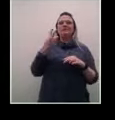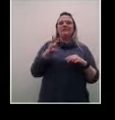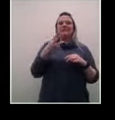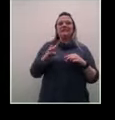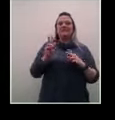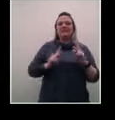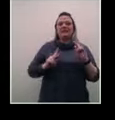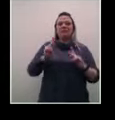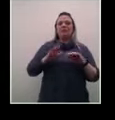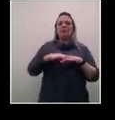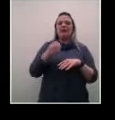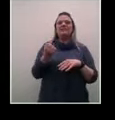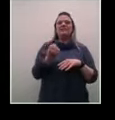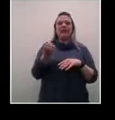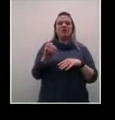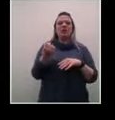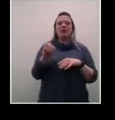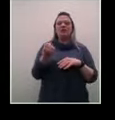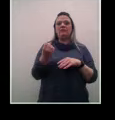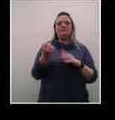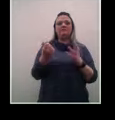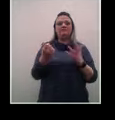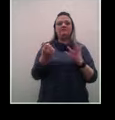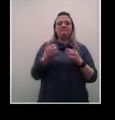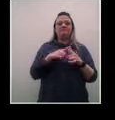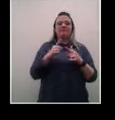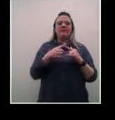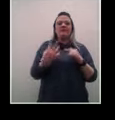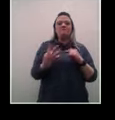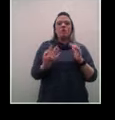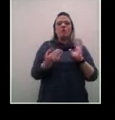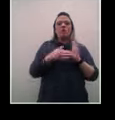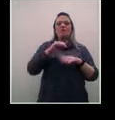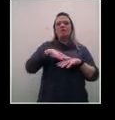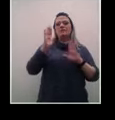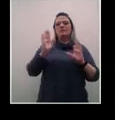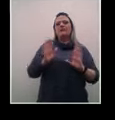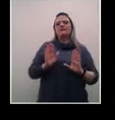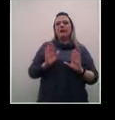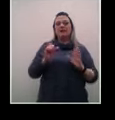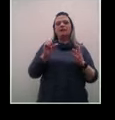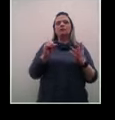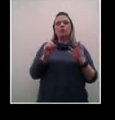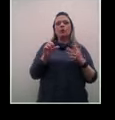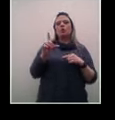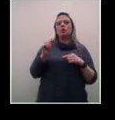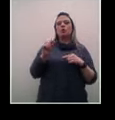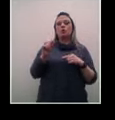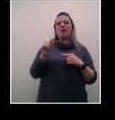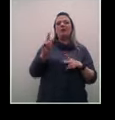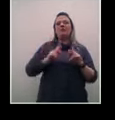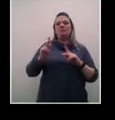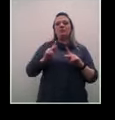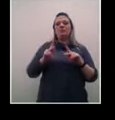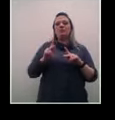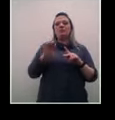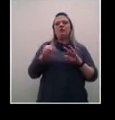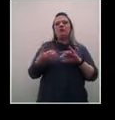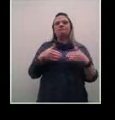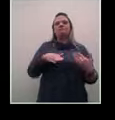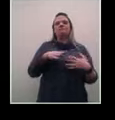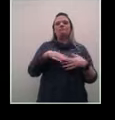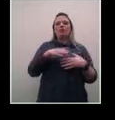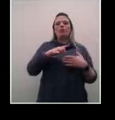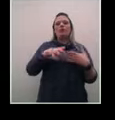on Saturday alone, and then there was another 4, I believe, on Sunday. So there are 20 people who perished over the weekend, and we